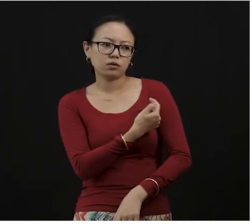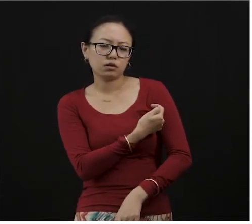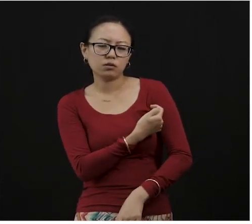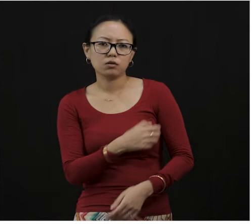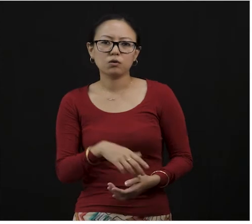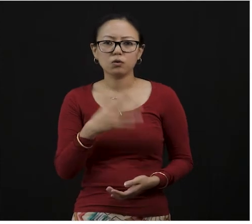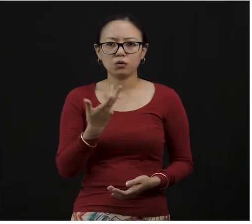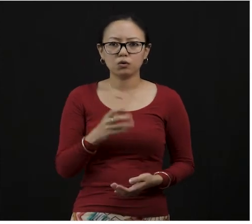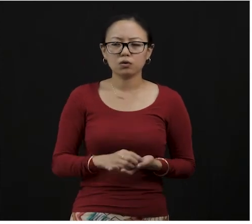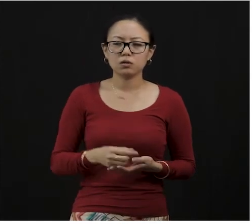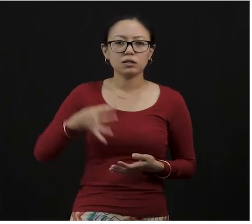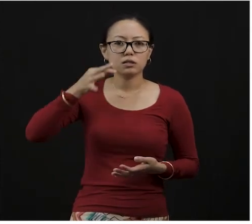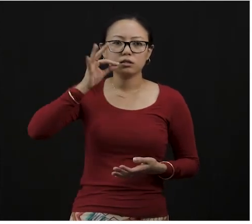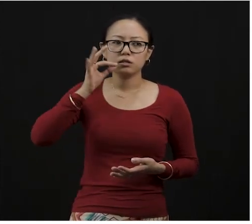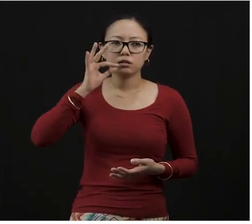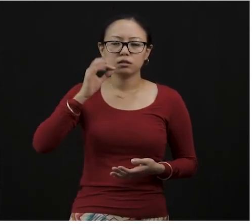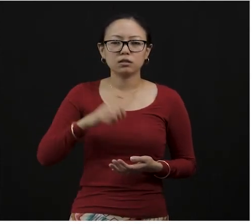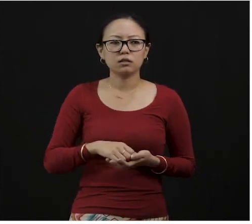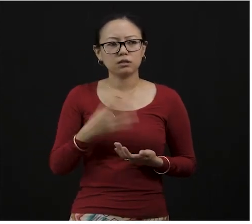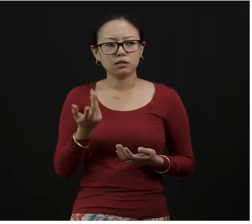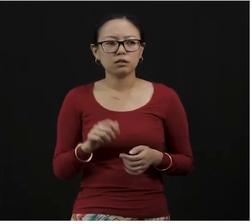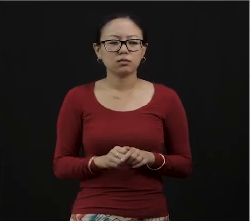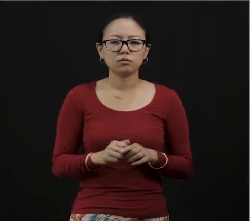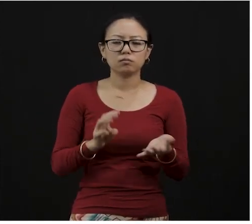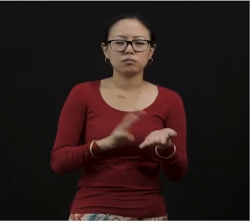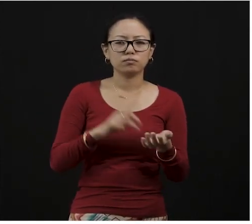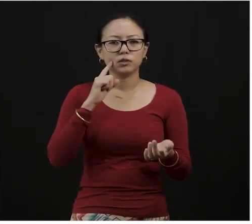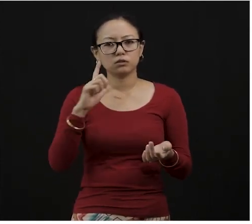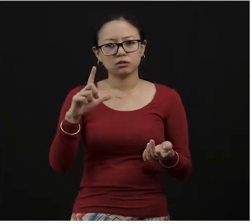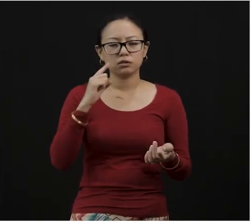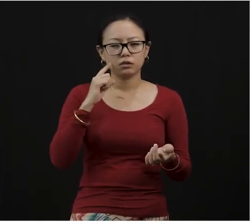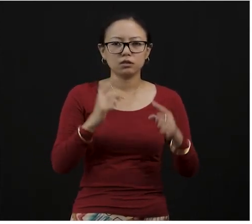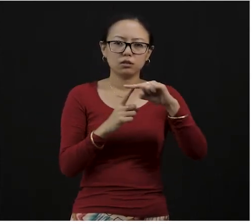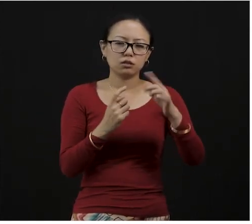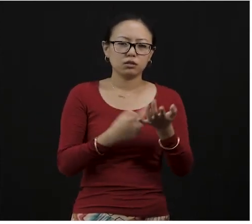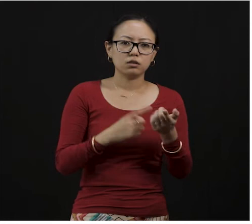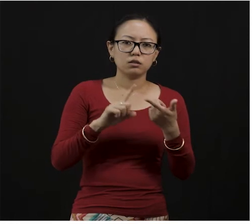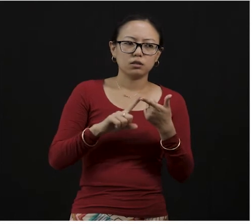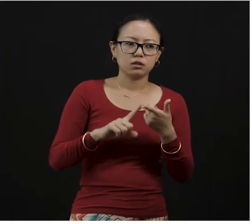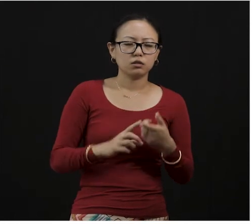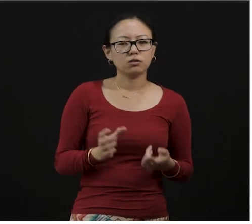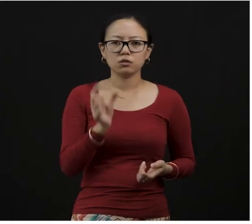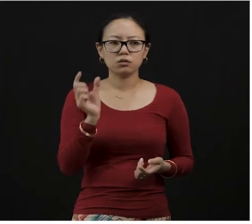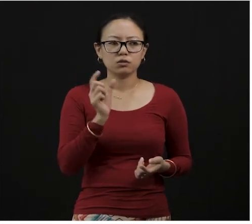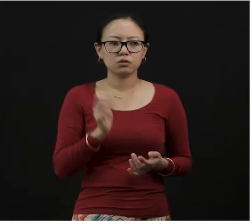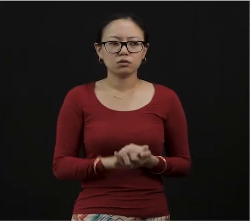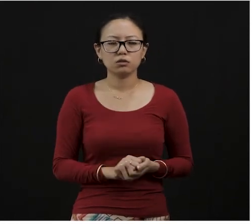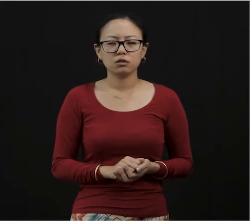a cup of tea. Liter you use in terms of milk or an oil.